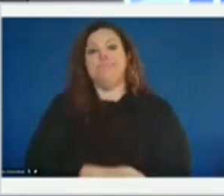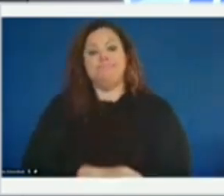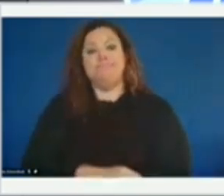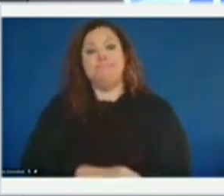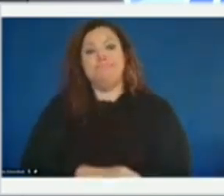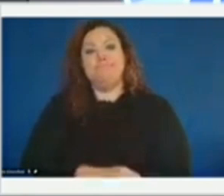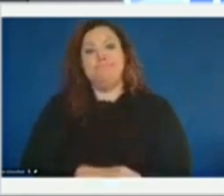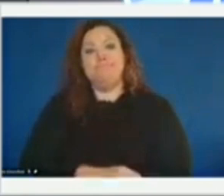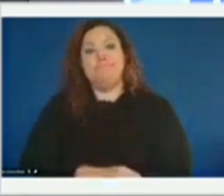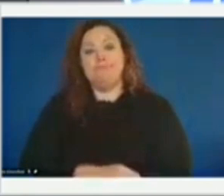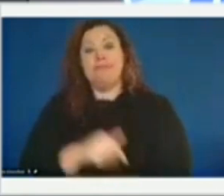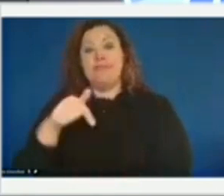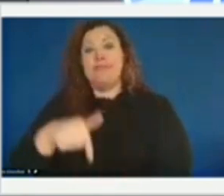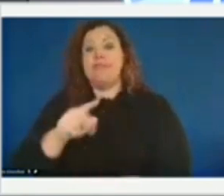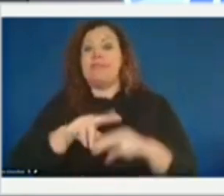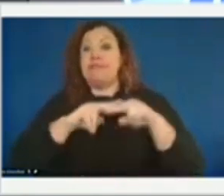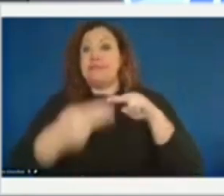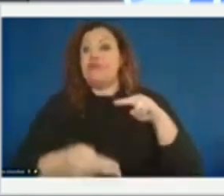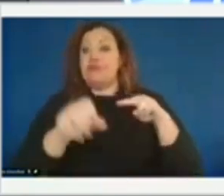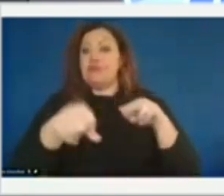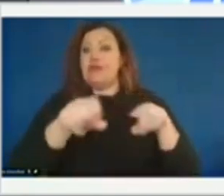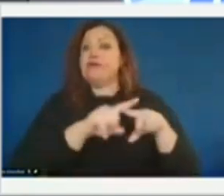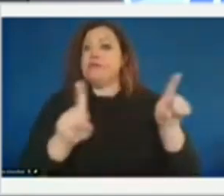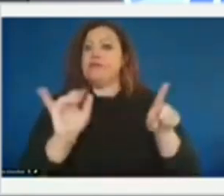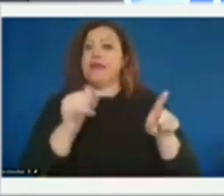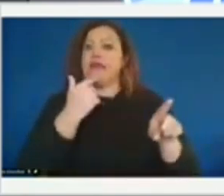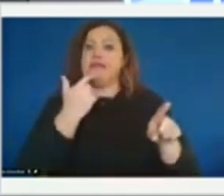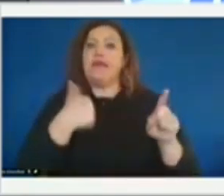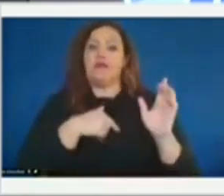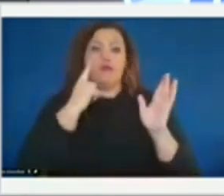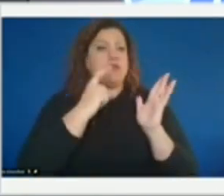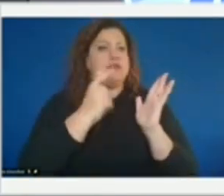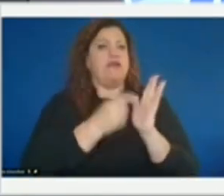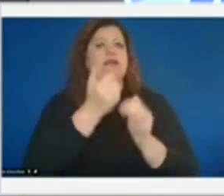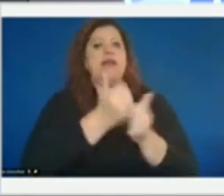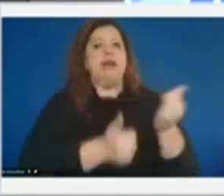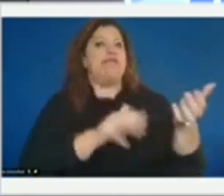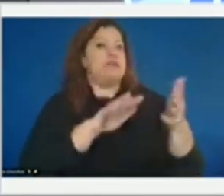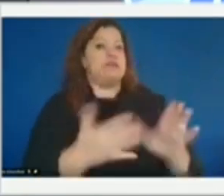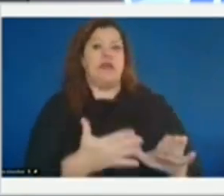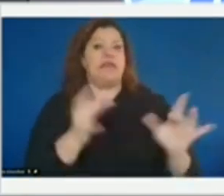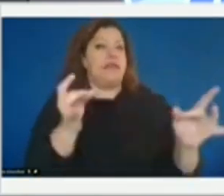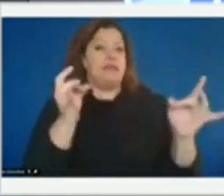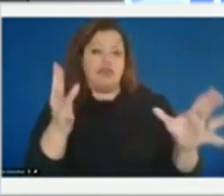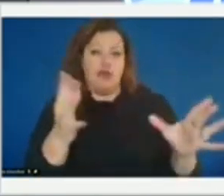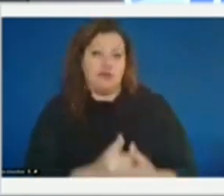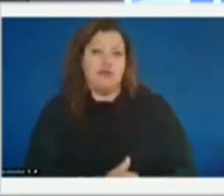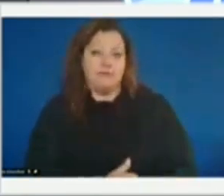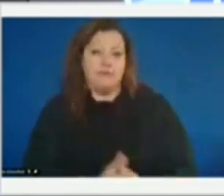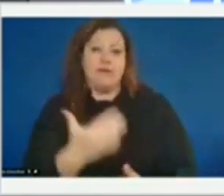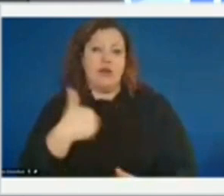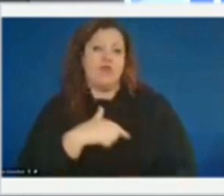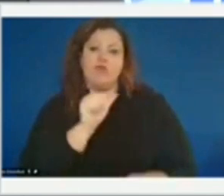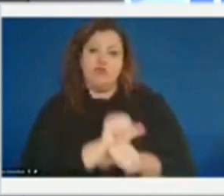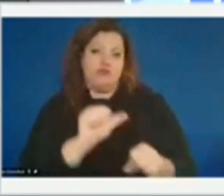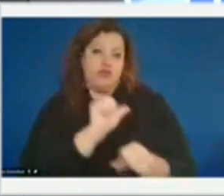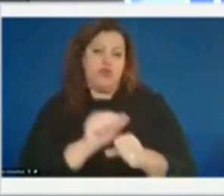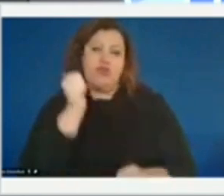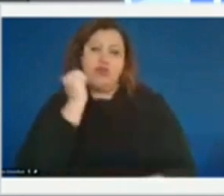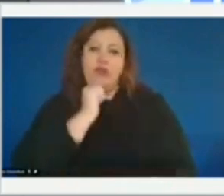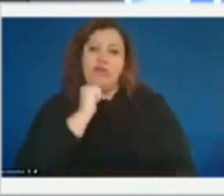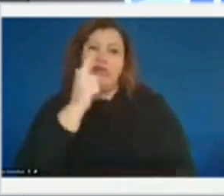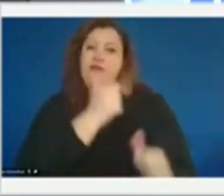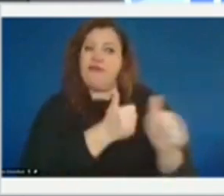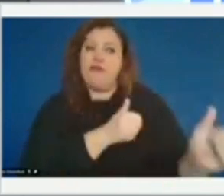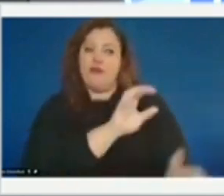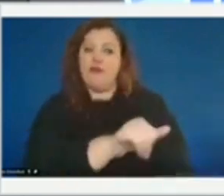Although this is a decrease, we, as I said, acknowledge that every loss of life is tragic, and we work every day to avoid that. I would